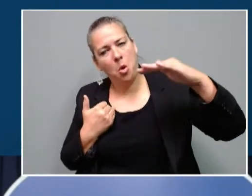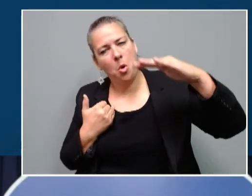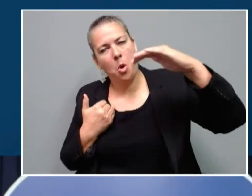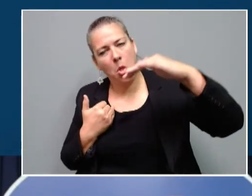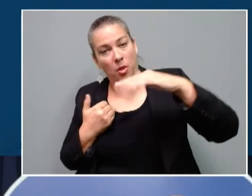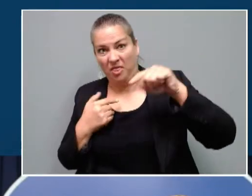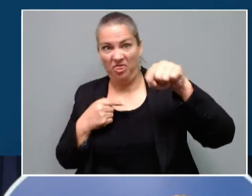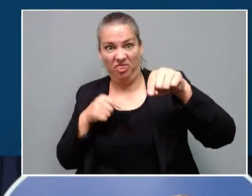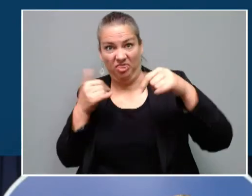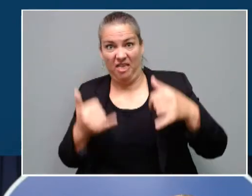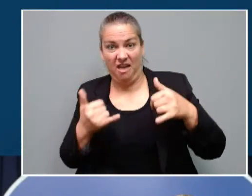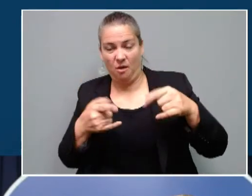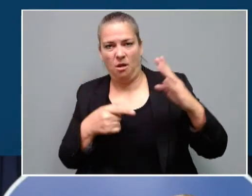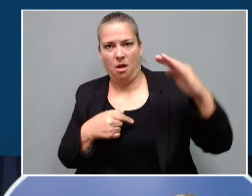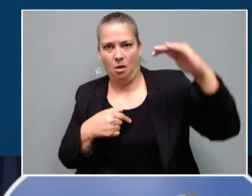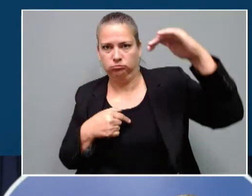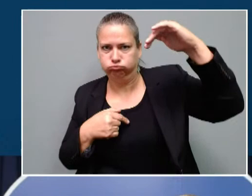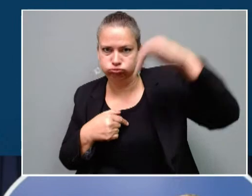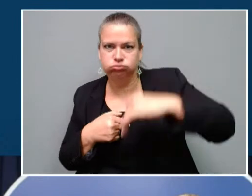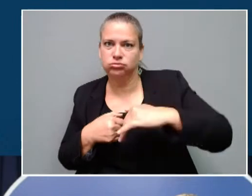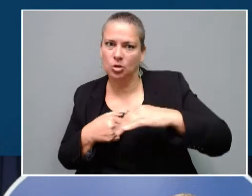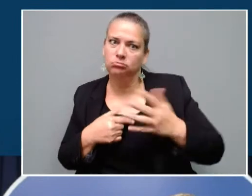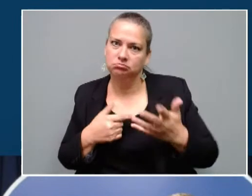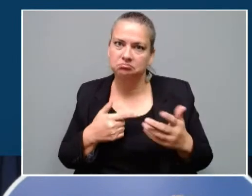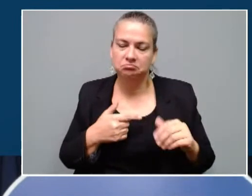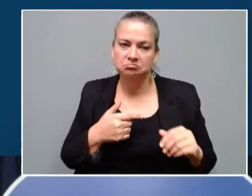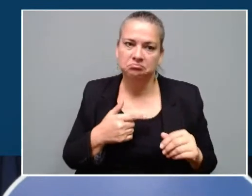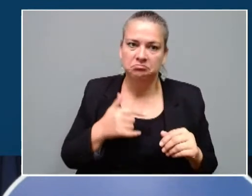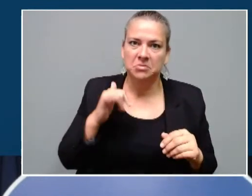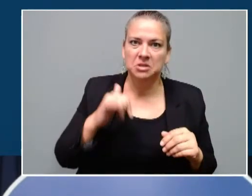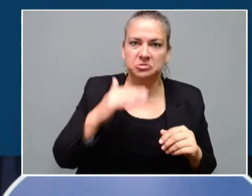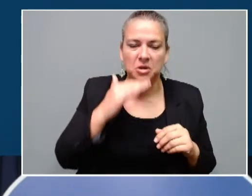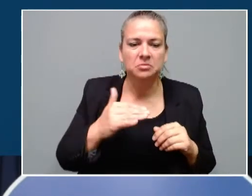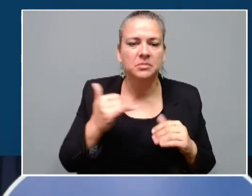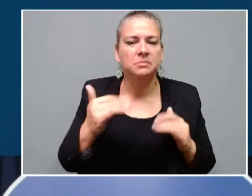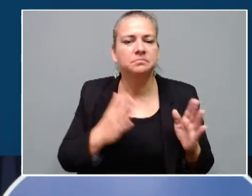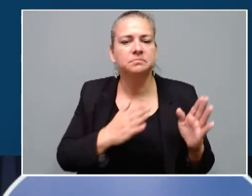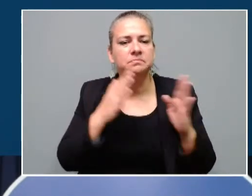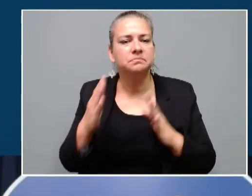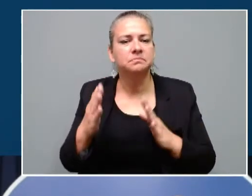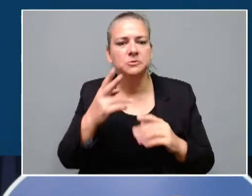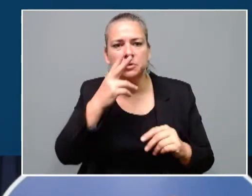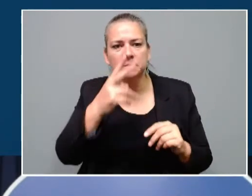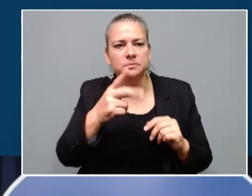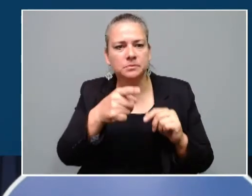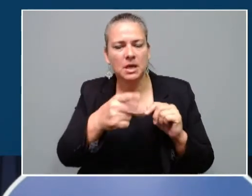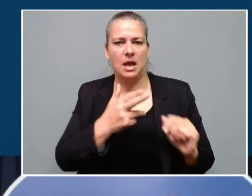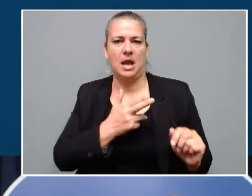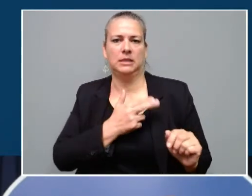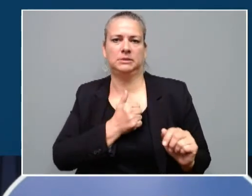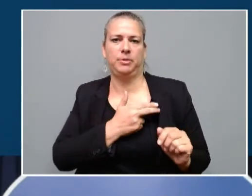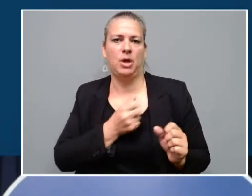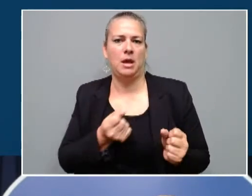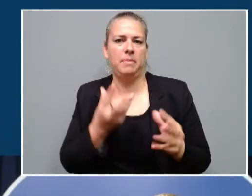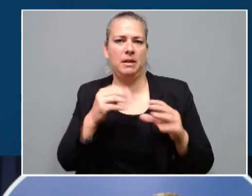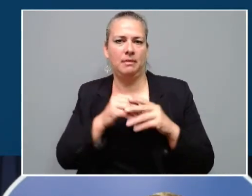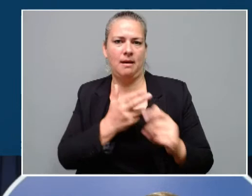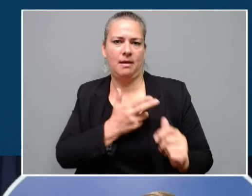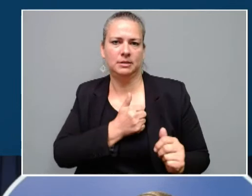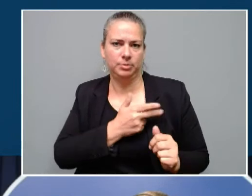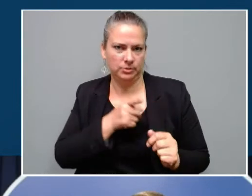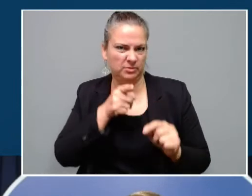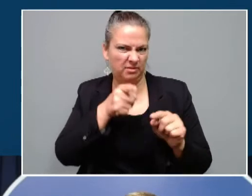after week. Let's look at the charts that really mean something to our loved ones. Let's look at hospitalizations.